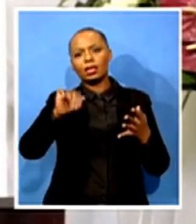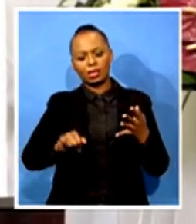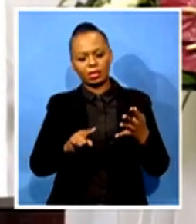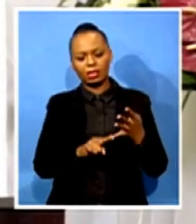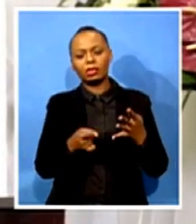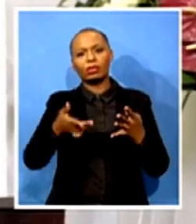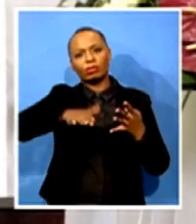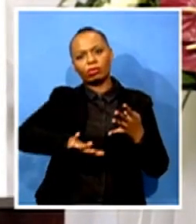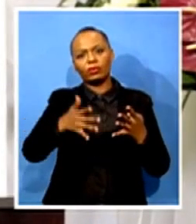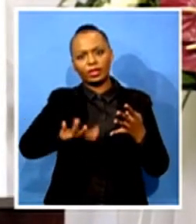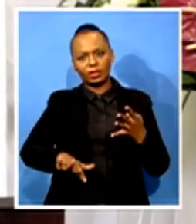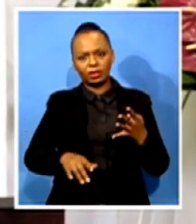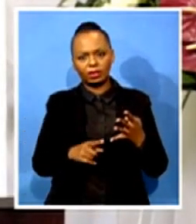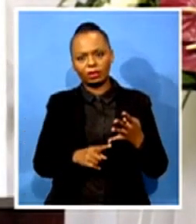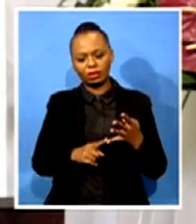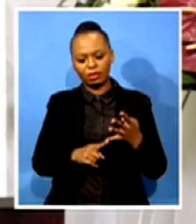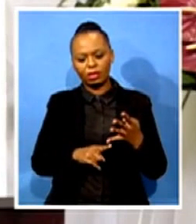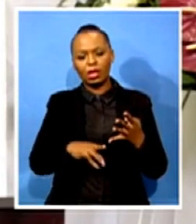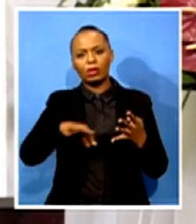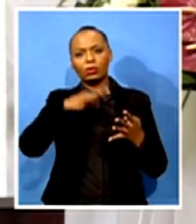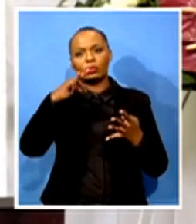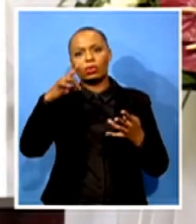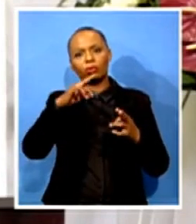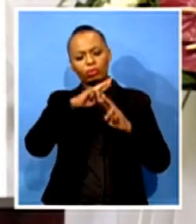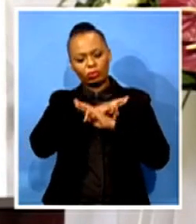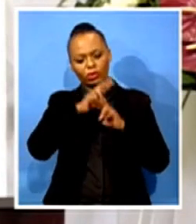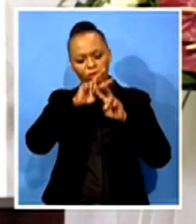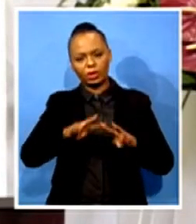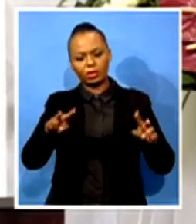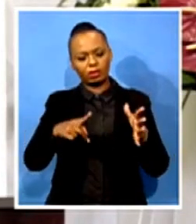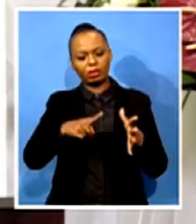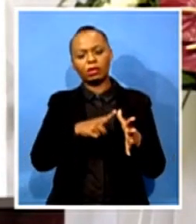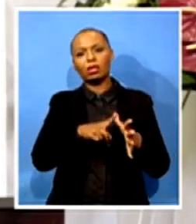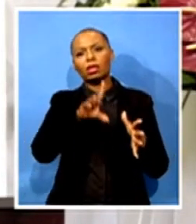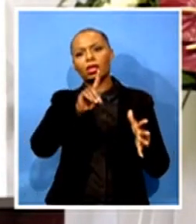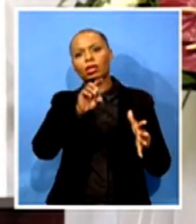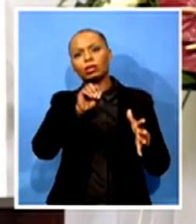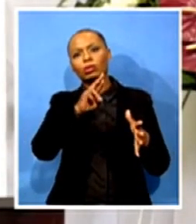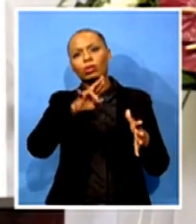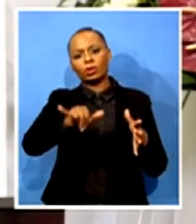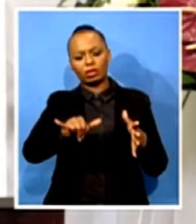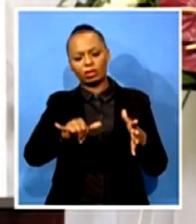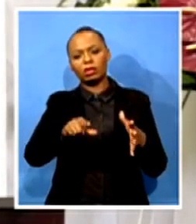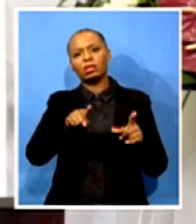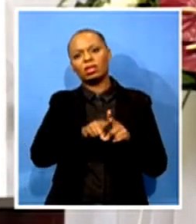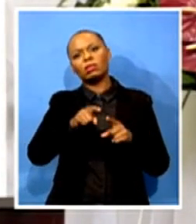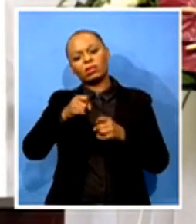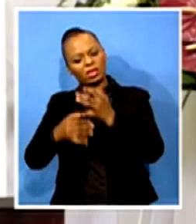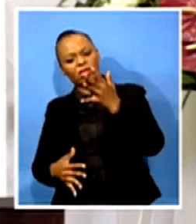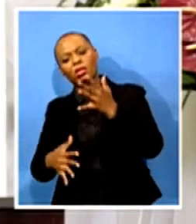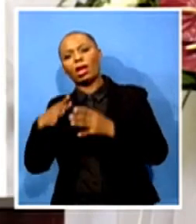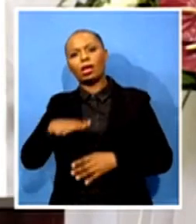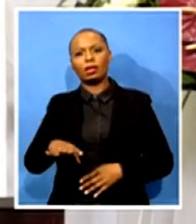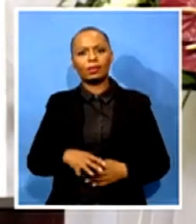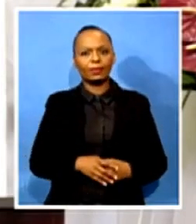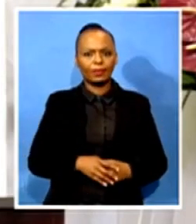rest in peace, Doris Hlubi, and the others. In this meeting,